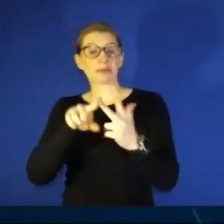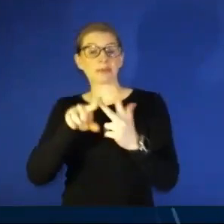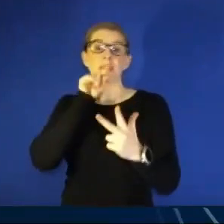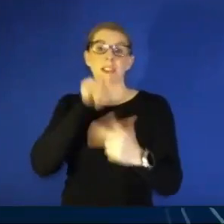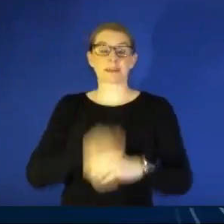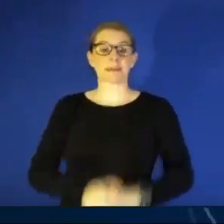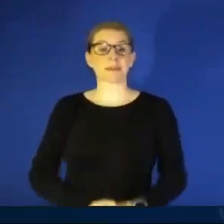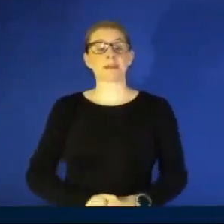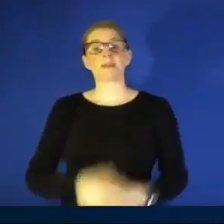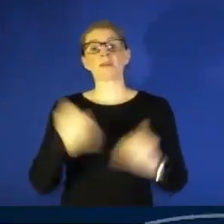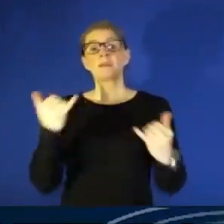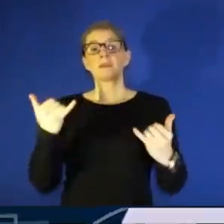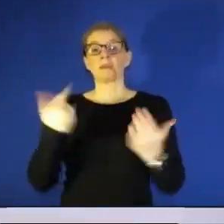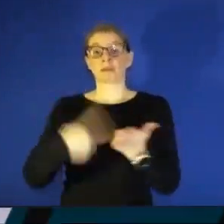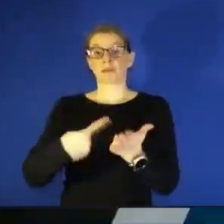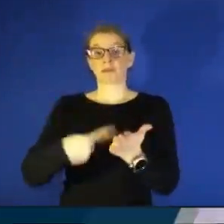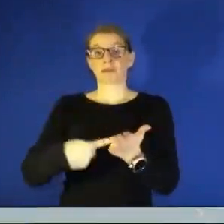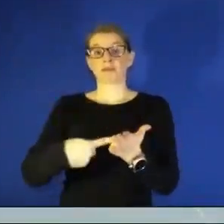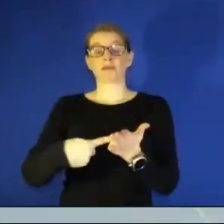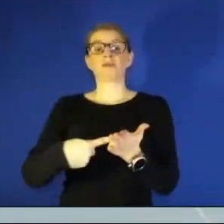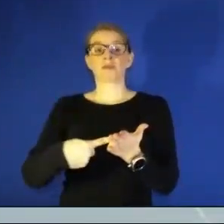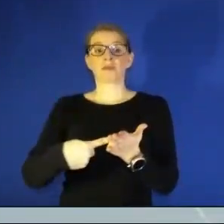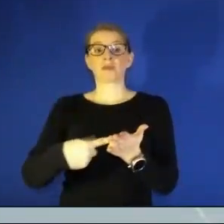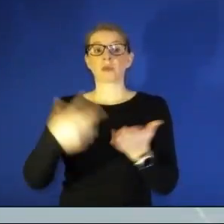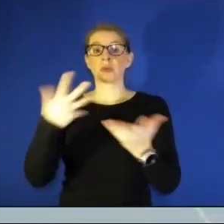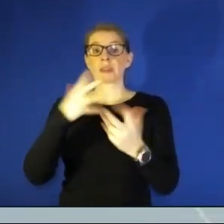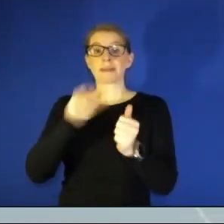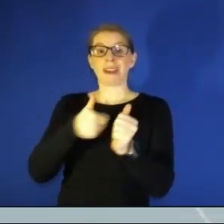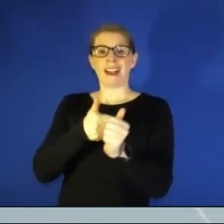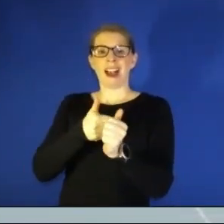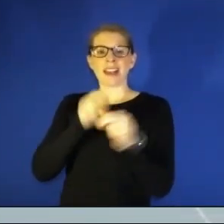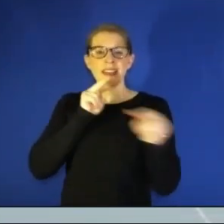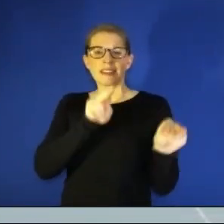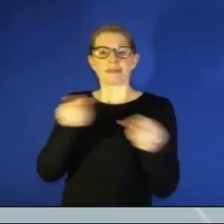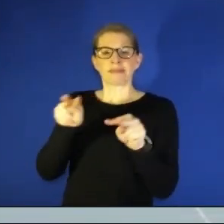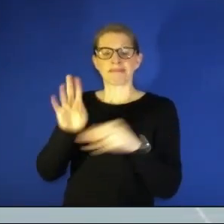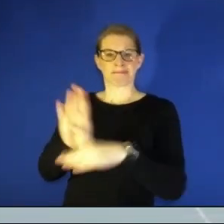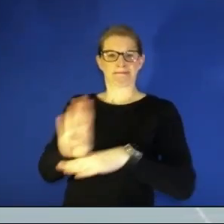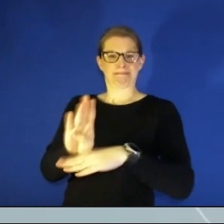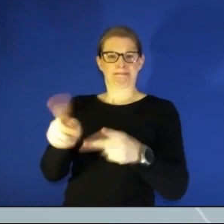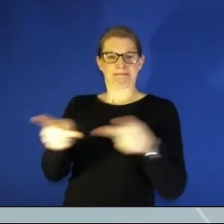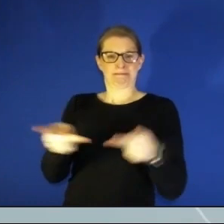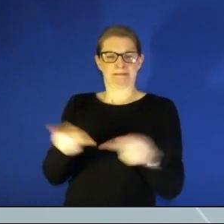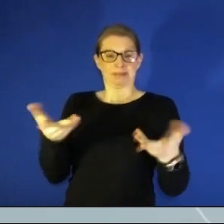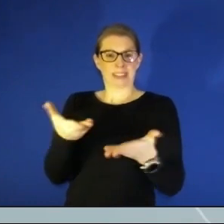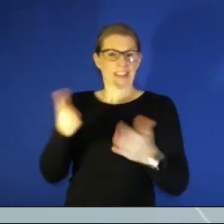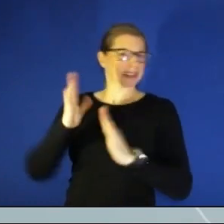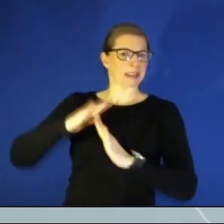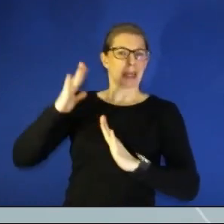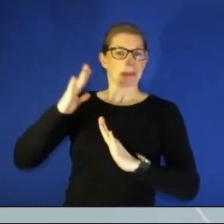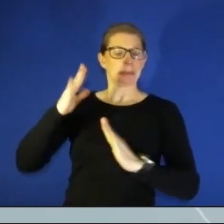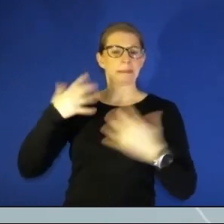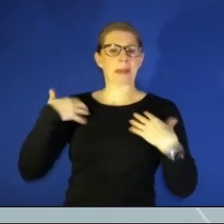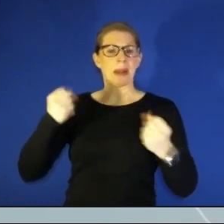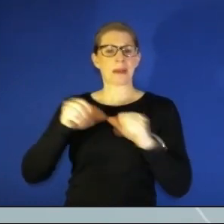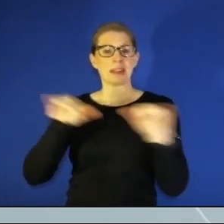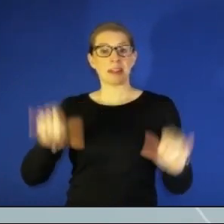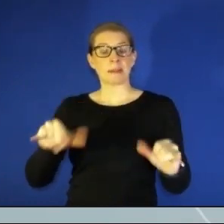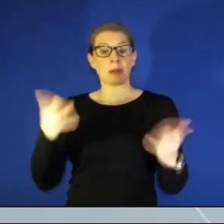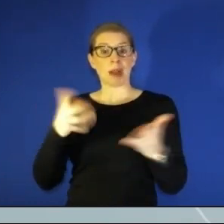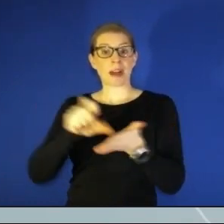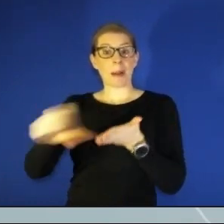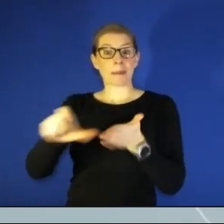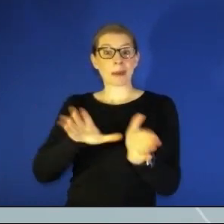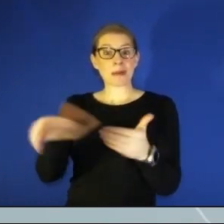as we mentioned here off the top, we are going behind the scenes into one of the busiest places here in the health system, the operating room. We're going to show you just